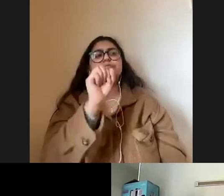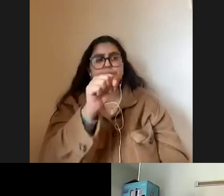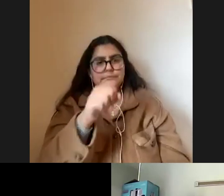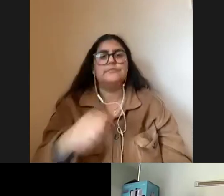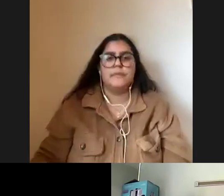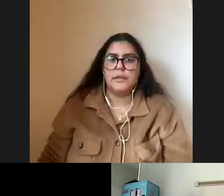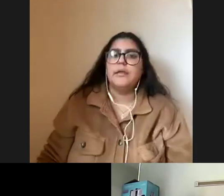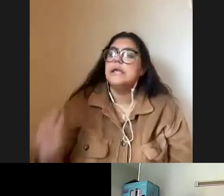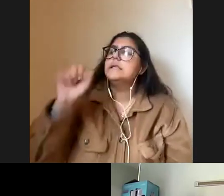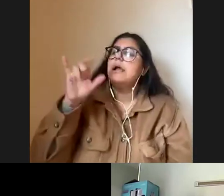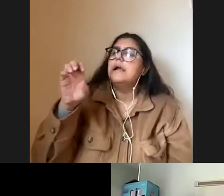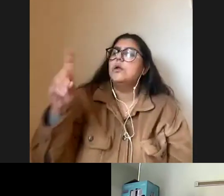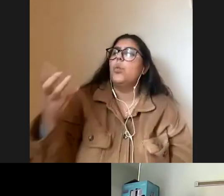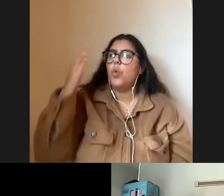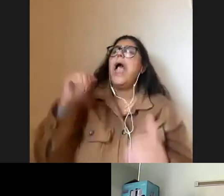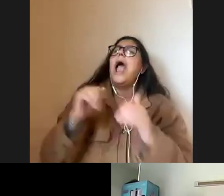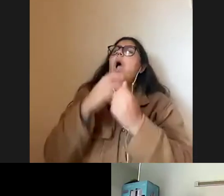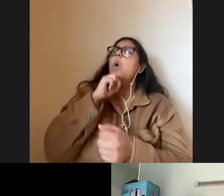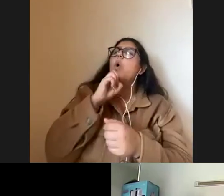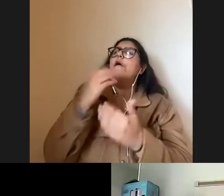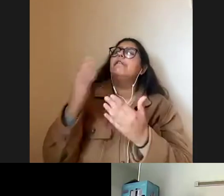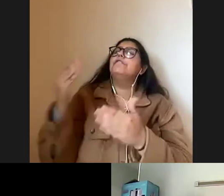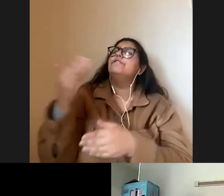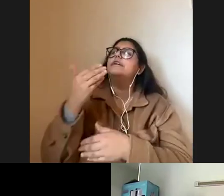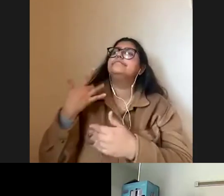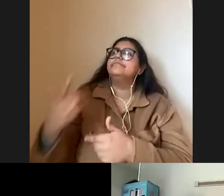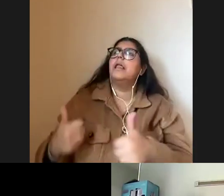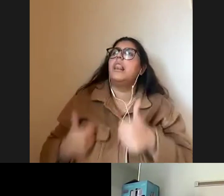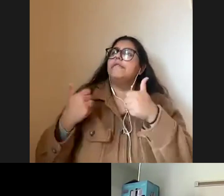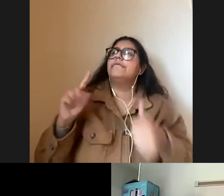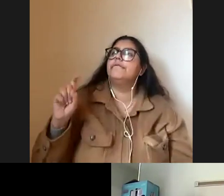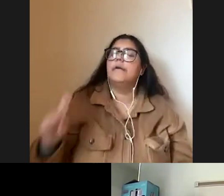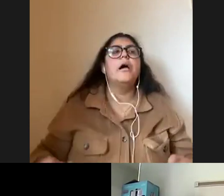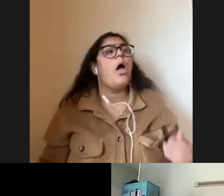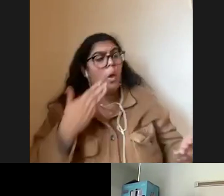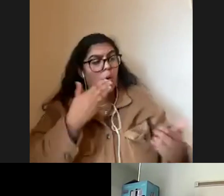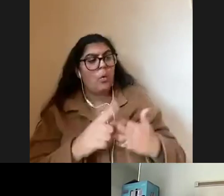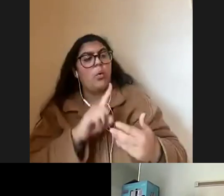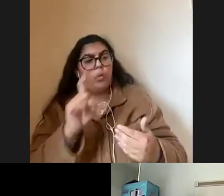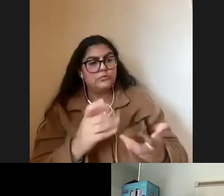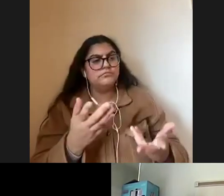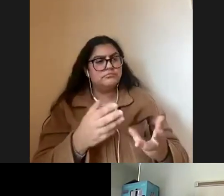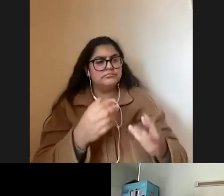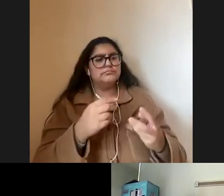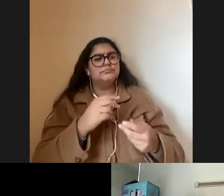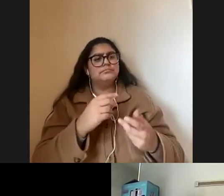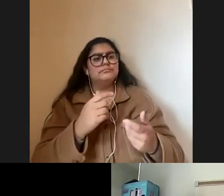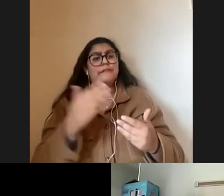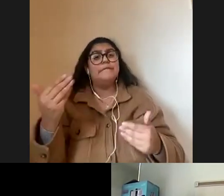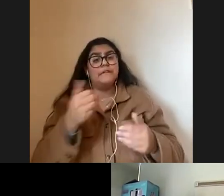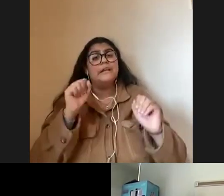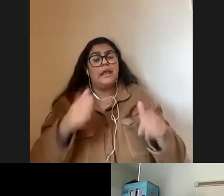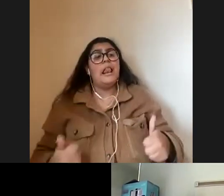to know, how old can fish live to? This is a good question. So it's kind of an open-ended question. Fish can live for